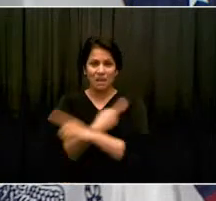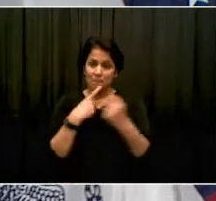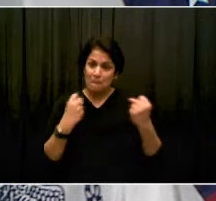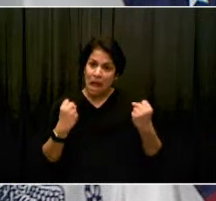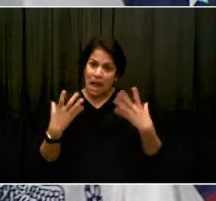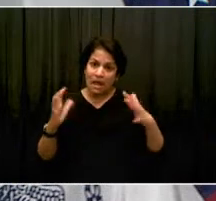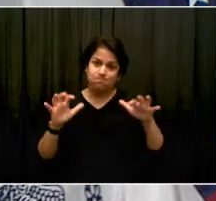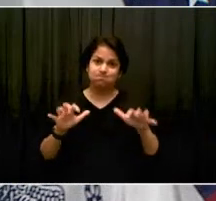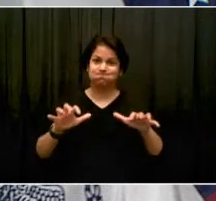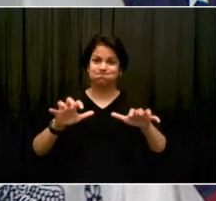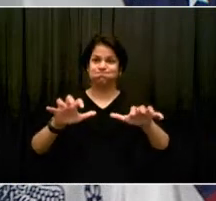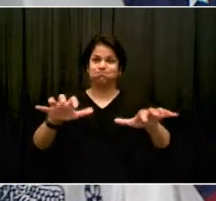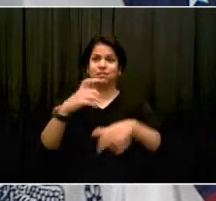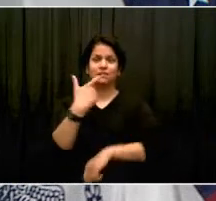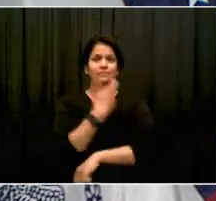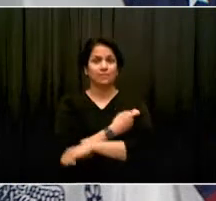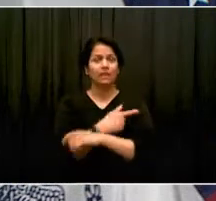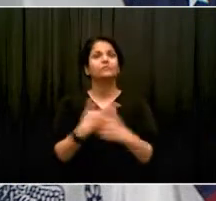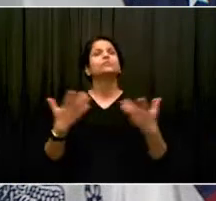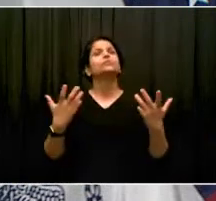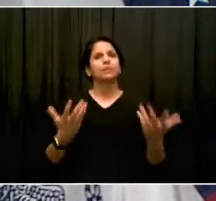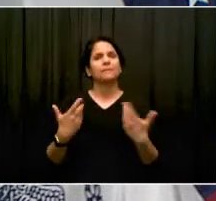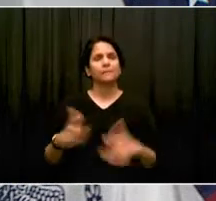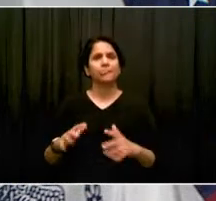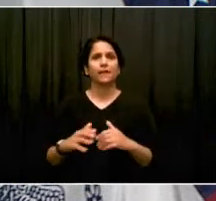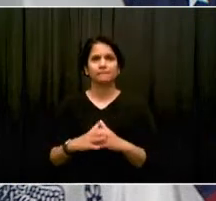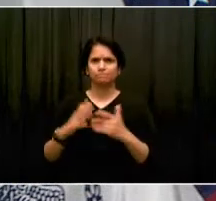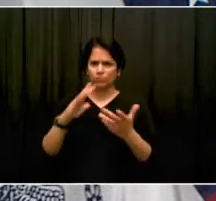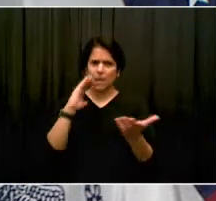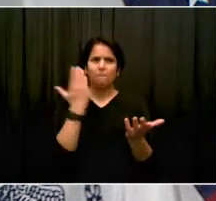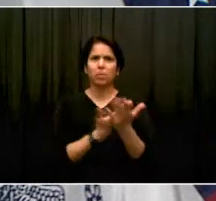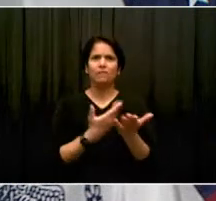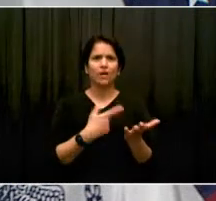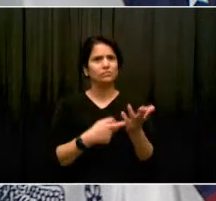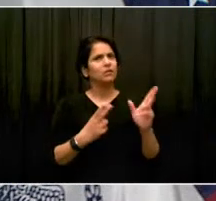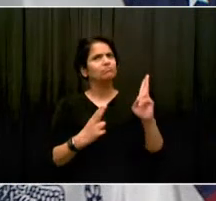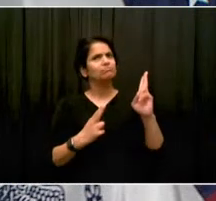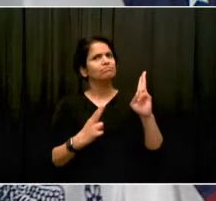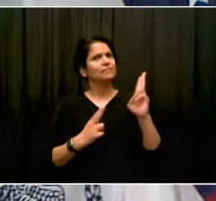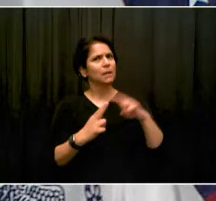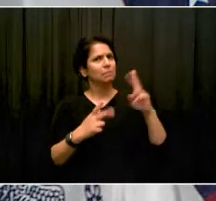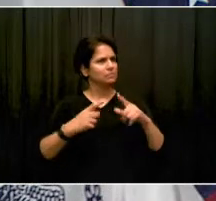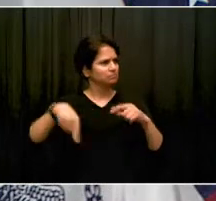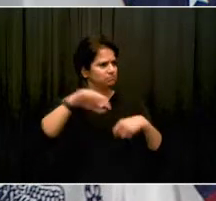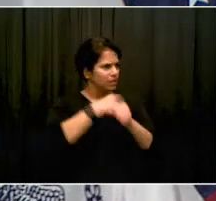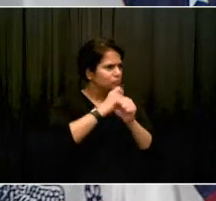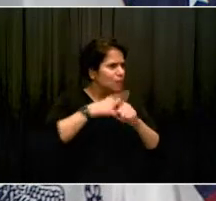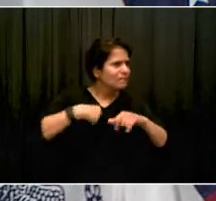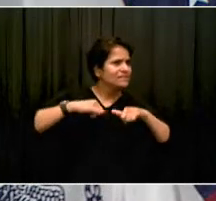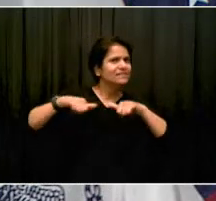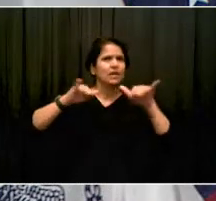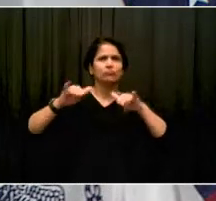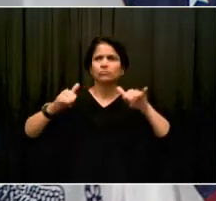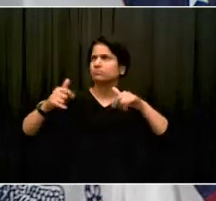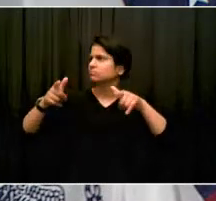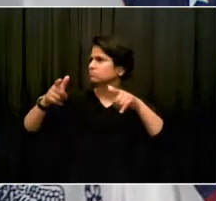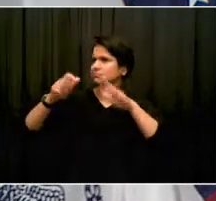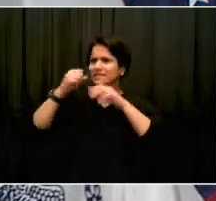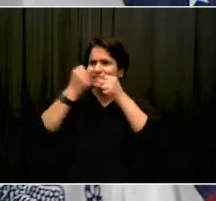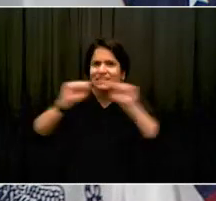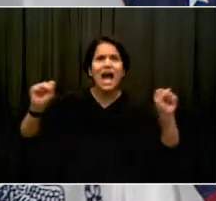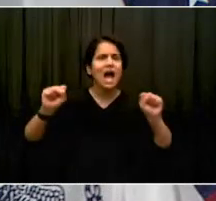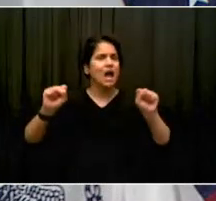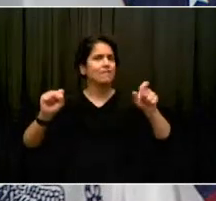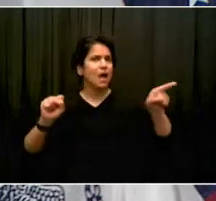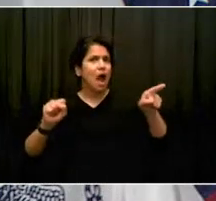people safe. The best example remains our public schools. We're all, that gold standard of different health and